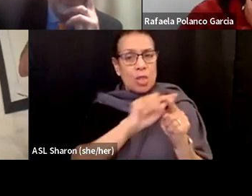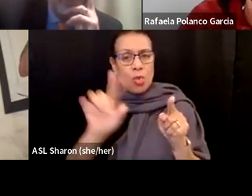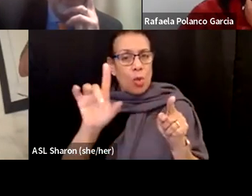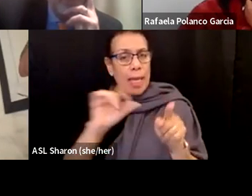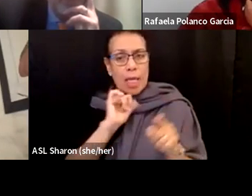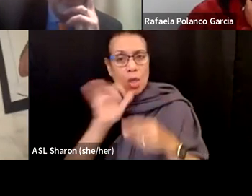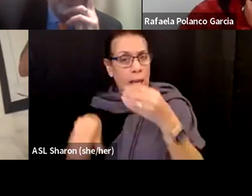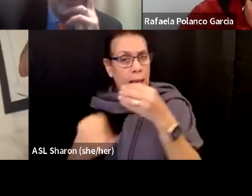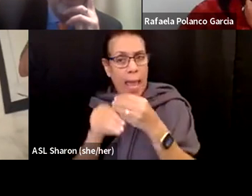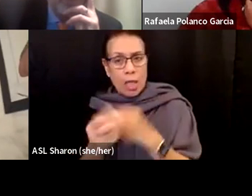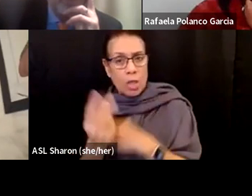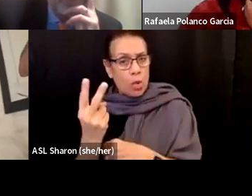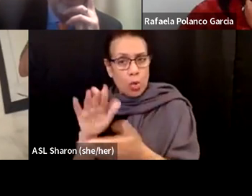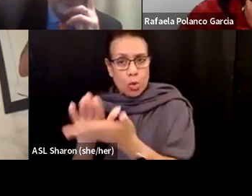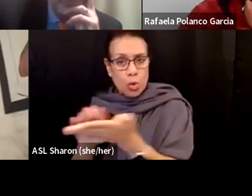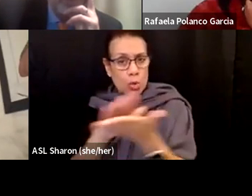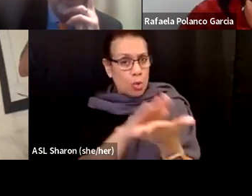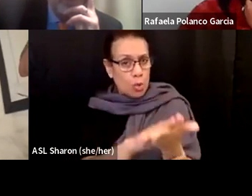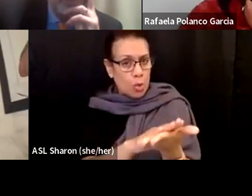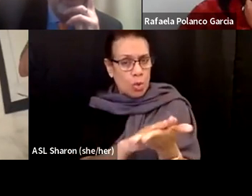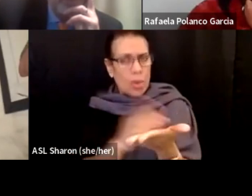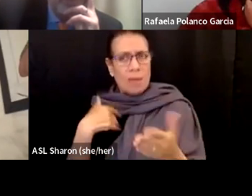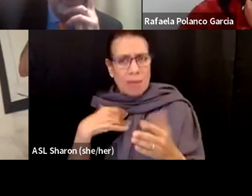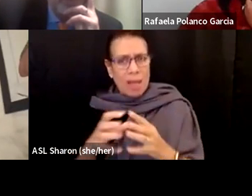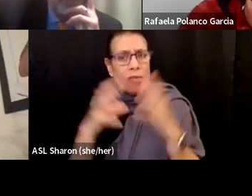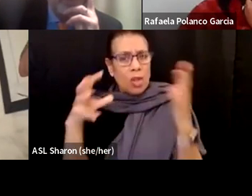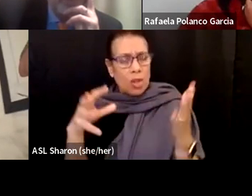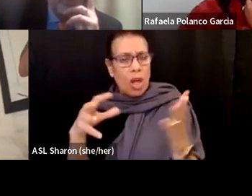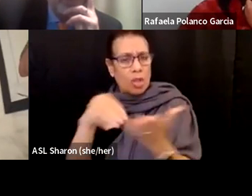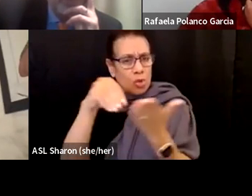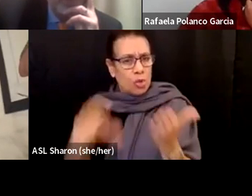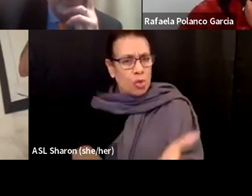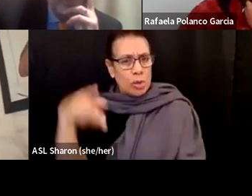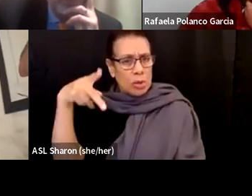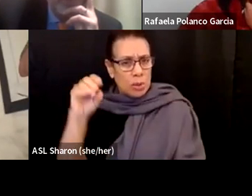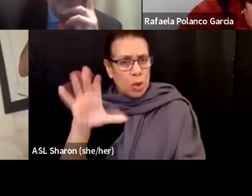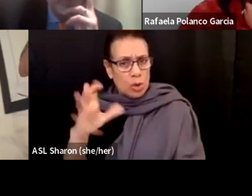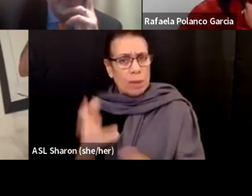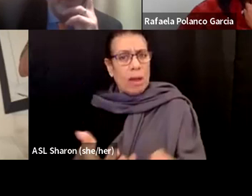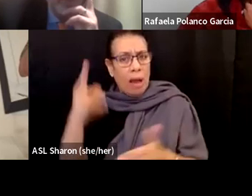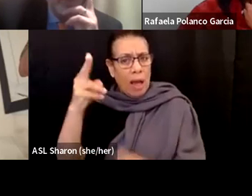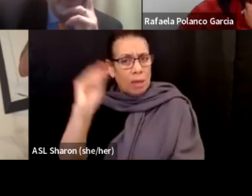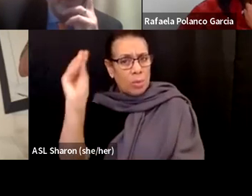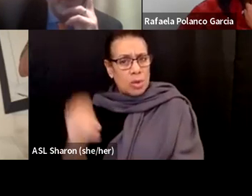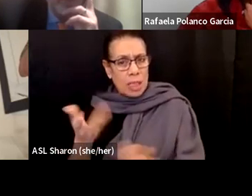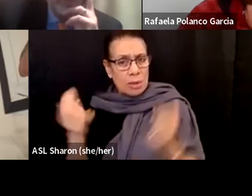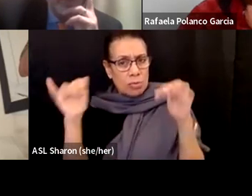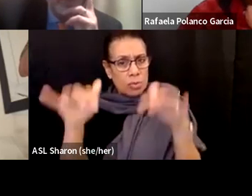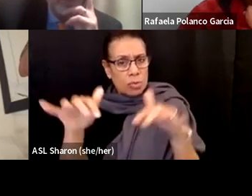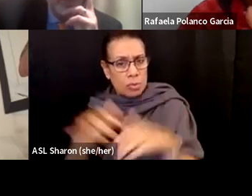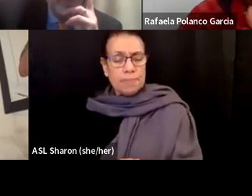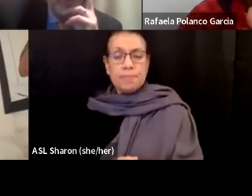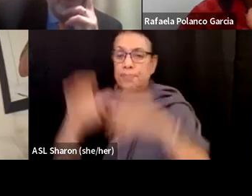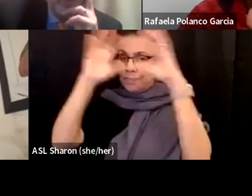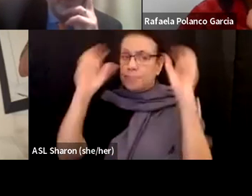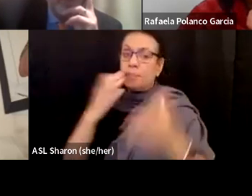particular schools that show a high population of students of color so um with the